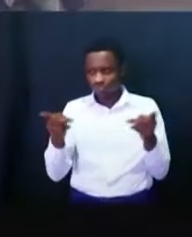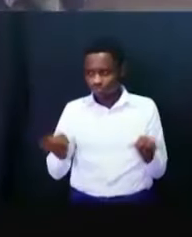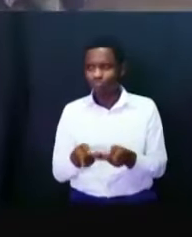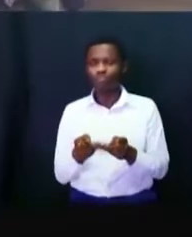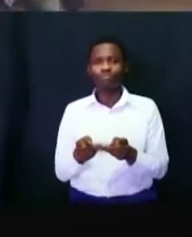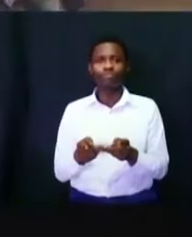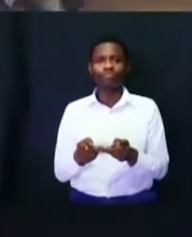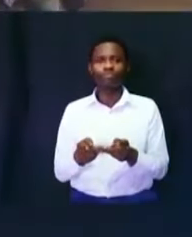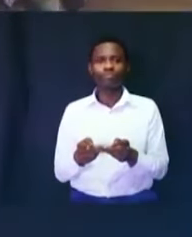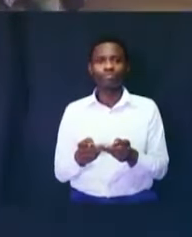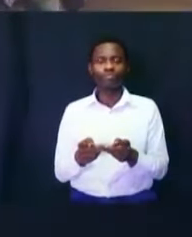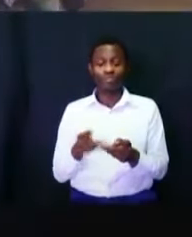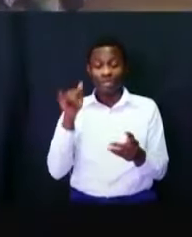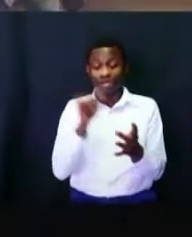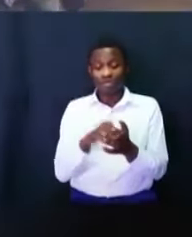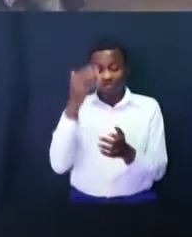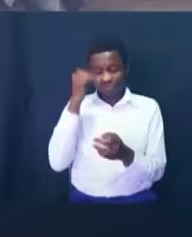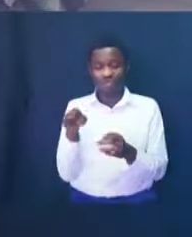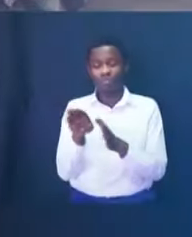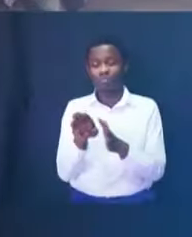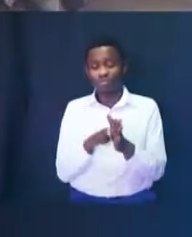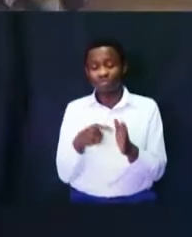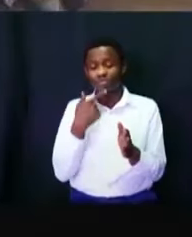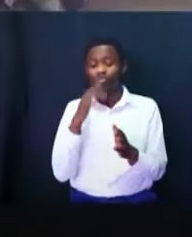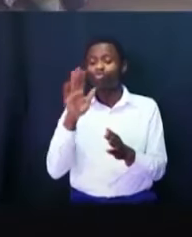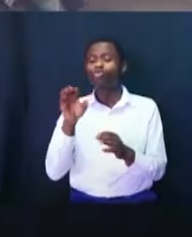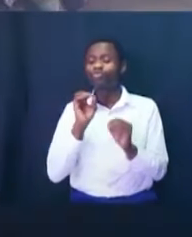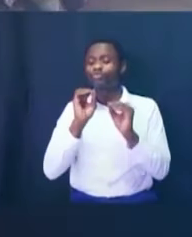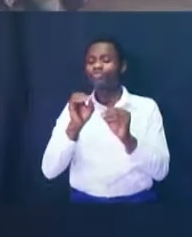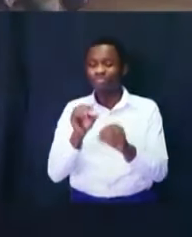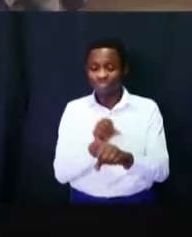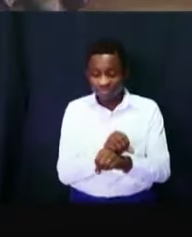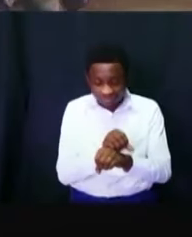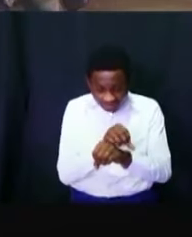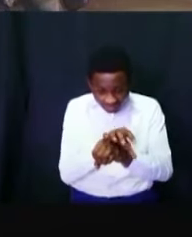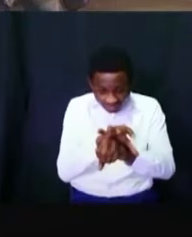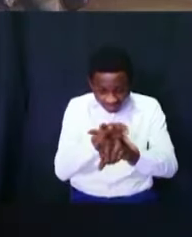territories that is why scripture says that their teachings spread like G